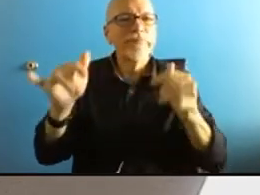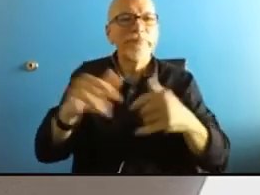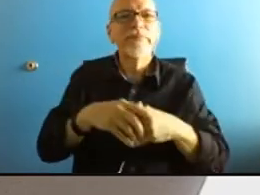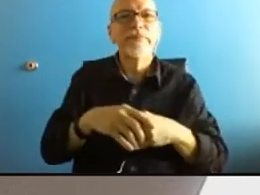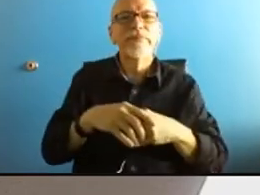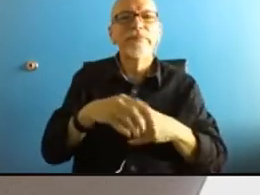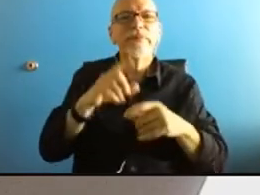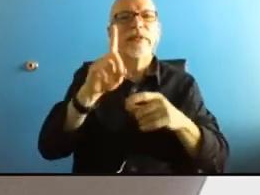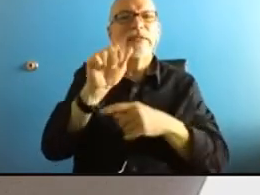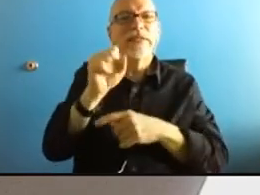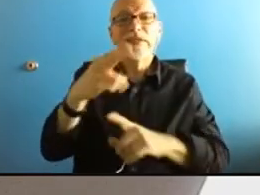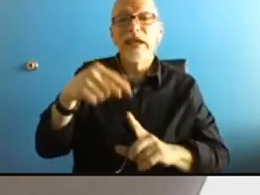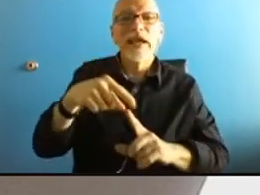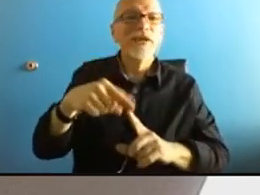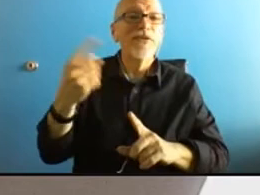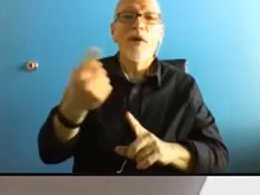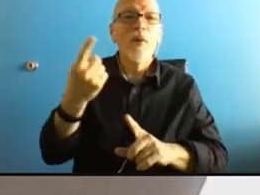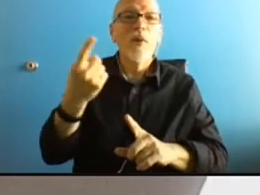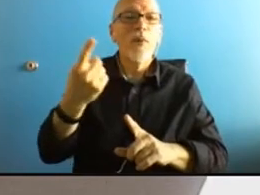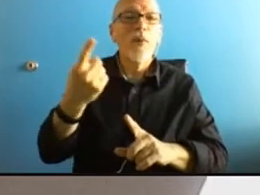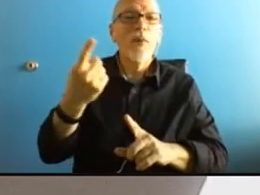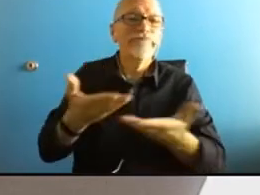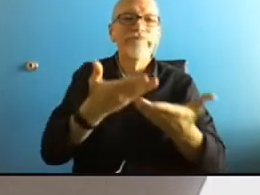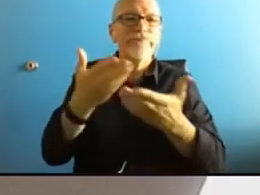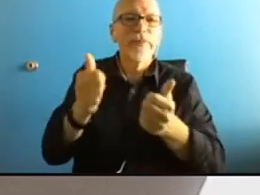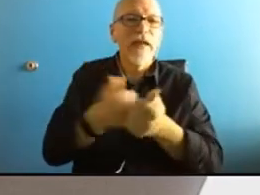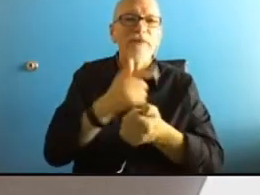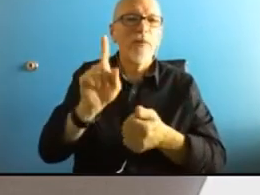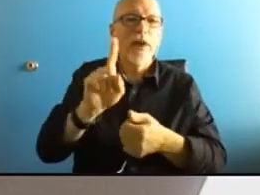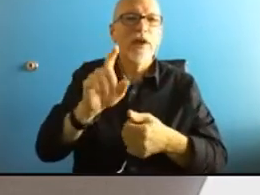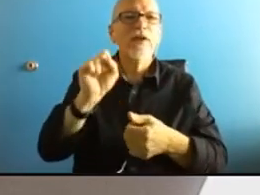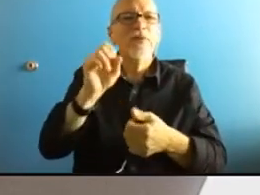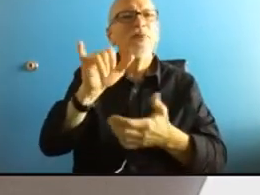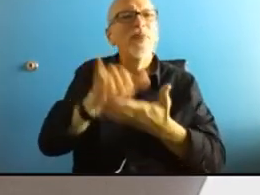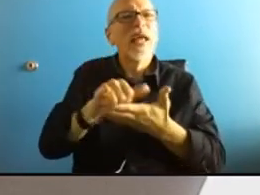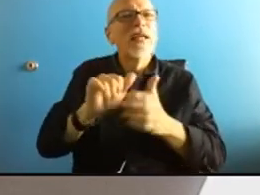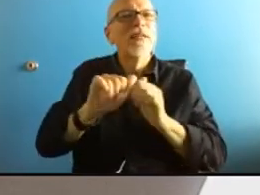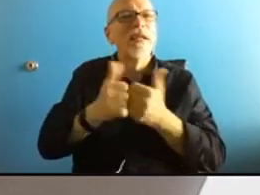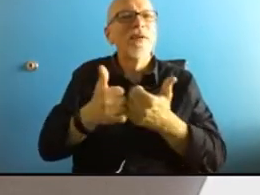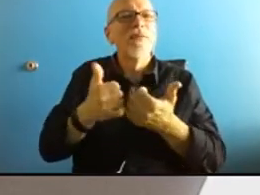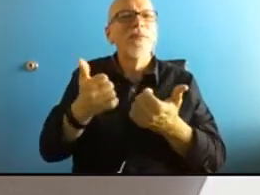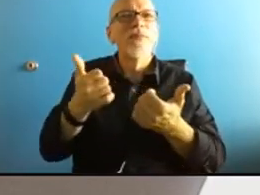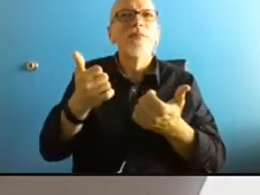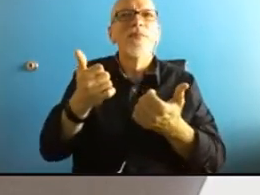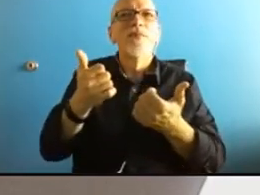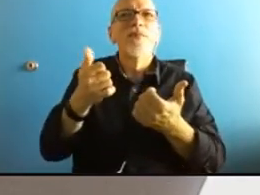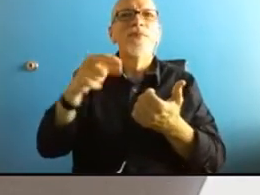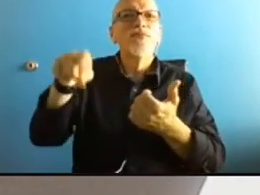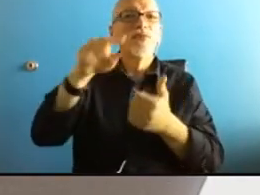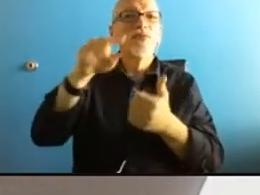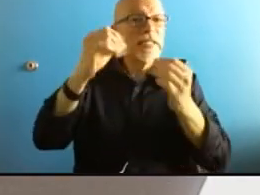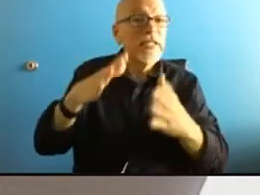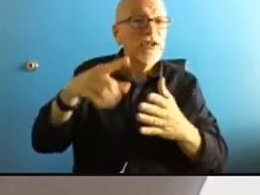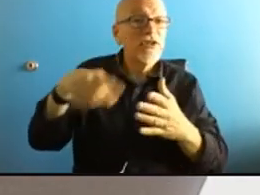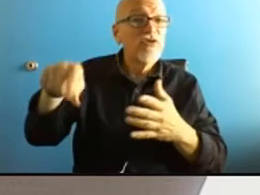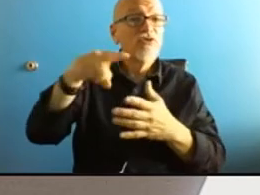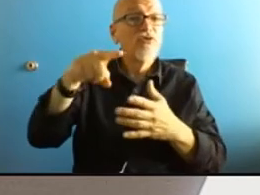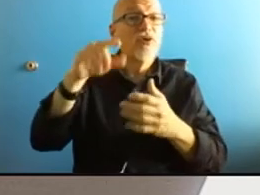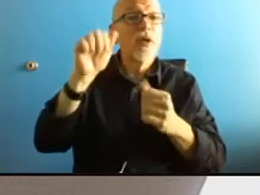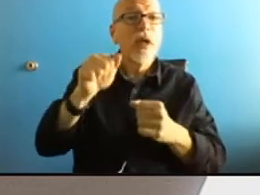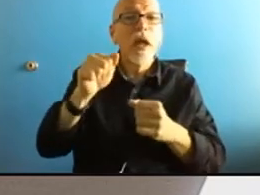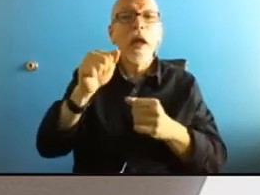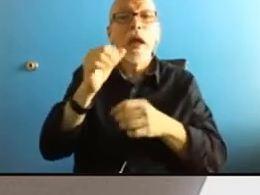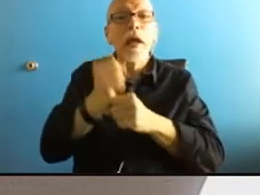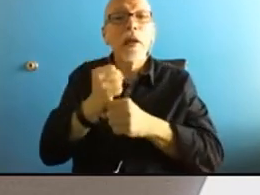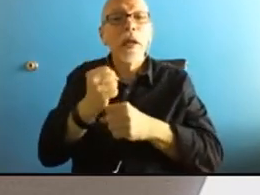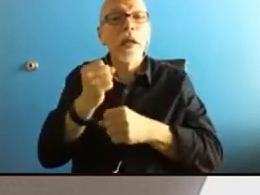is always a staple within that. So that kind of is a way of, you educators kind of dabbling and getting a feel